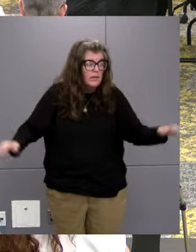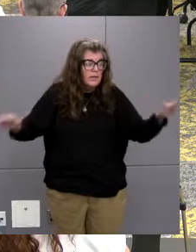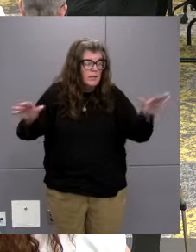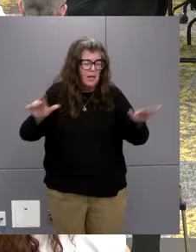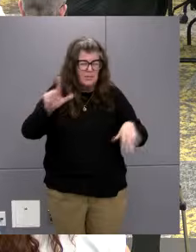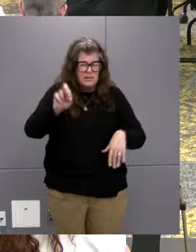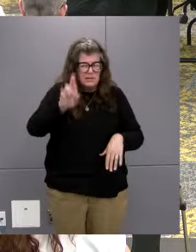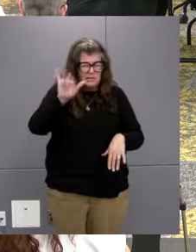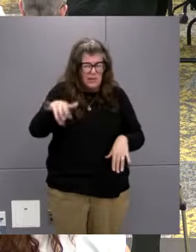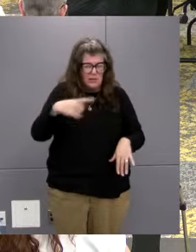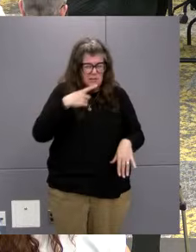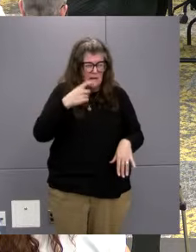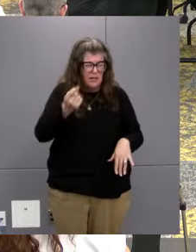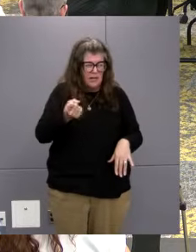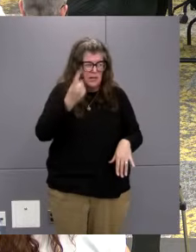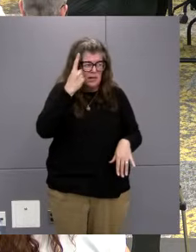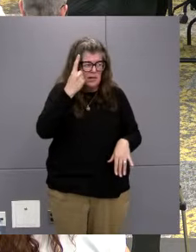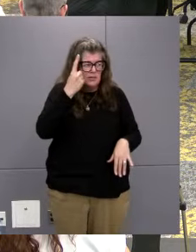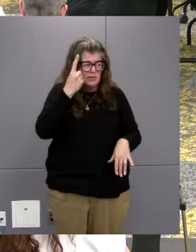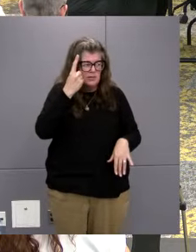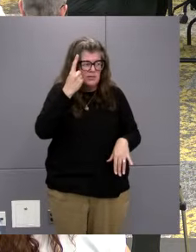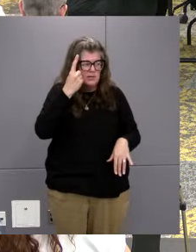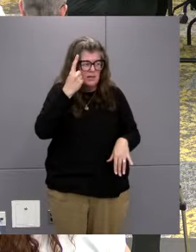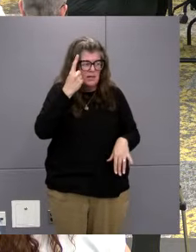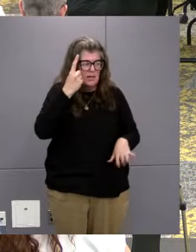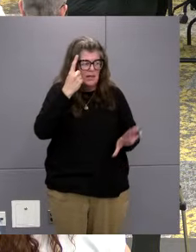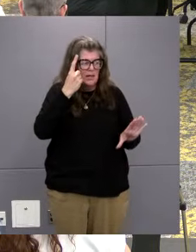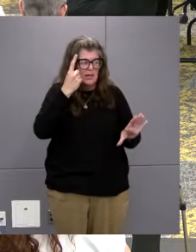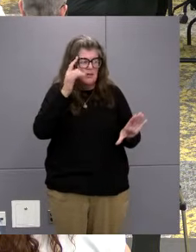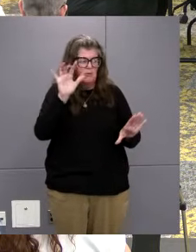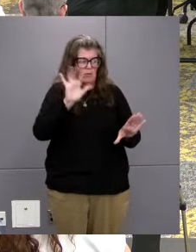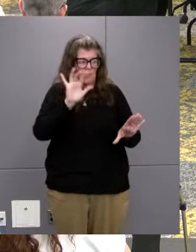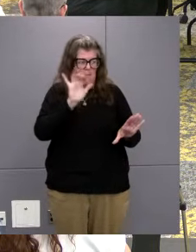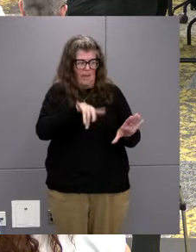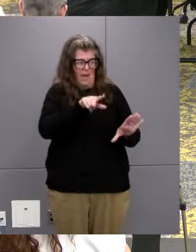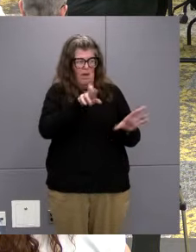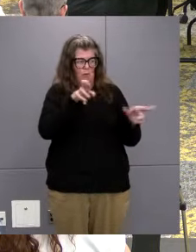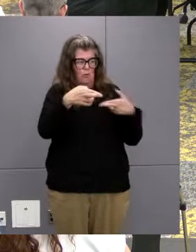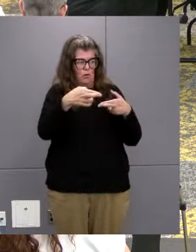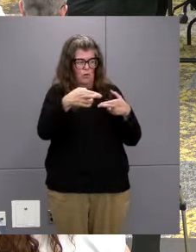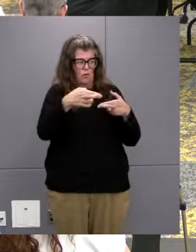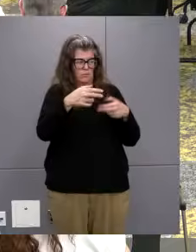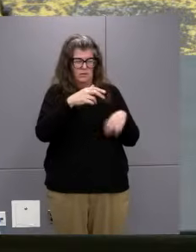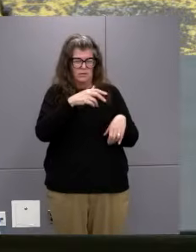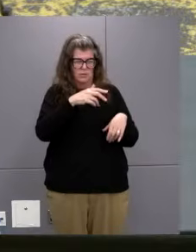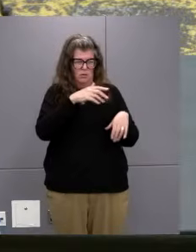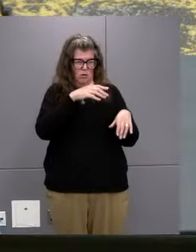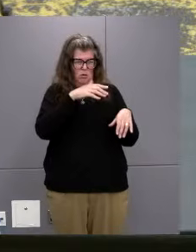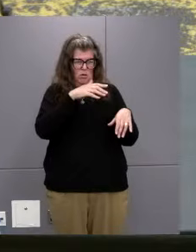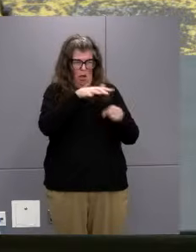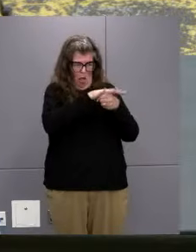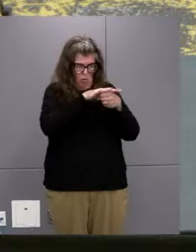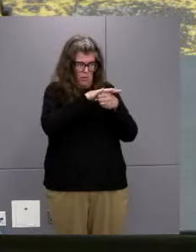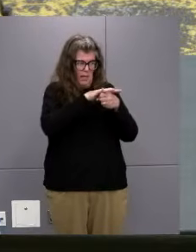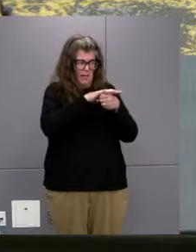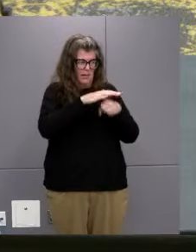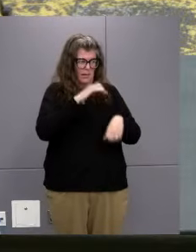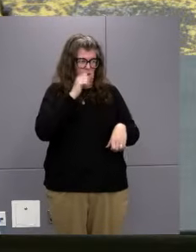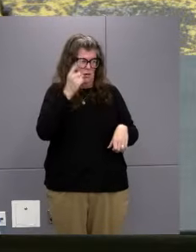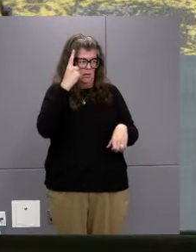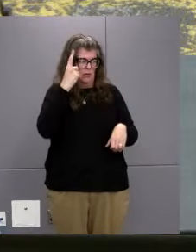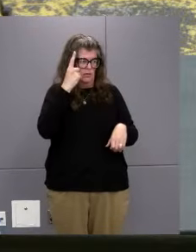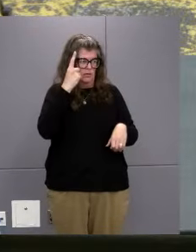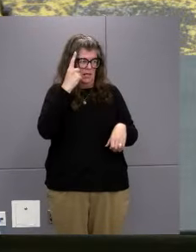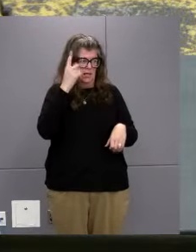do understand somewhat the administrative access because of where the room is located. I don't understand having 7 additional